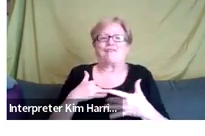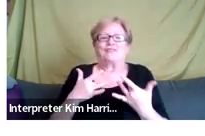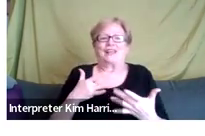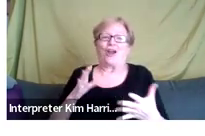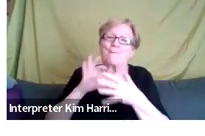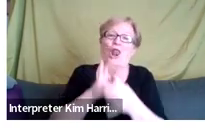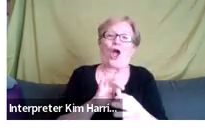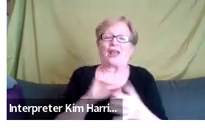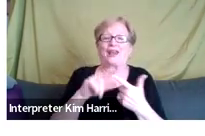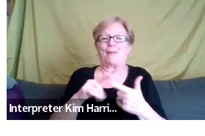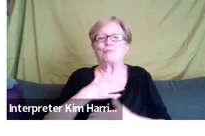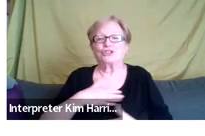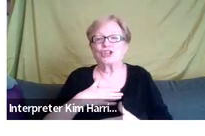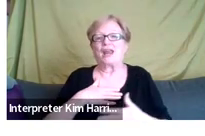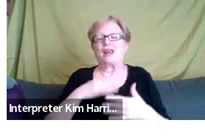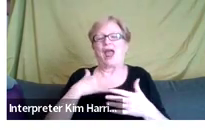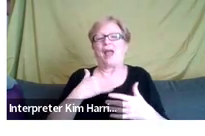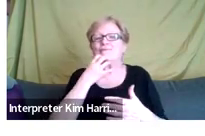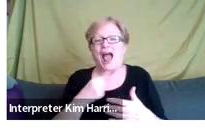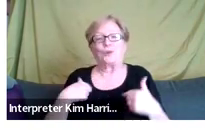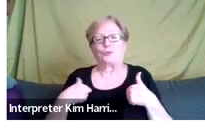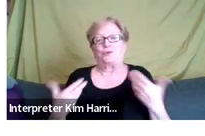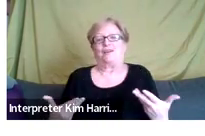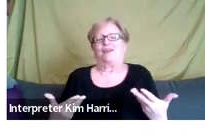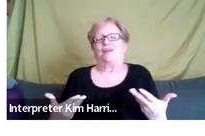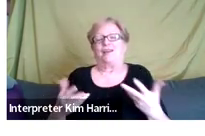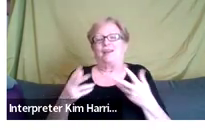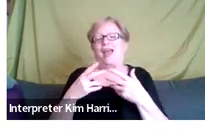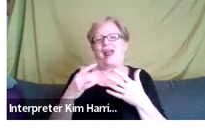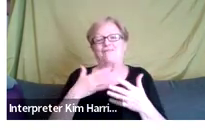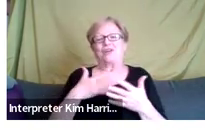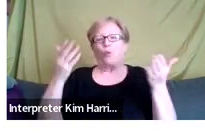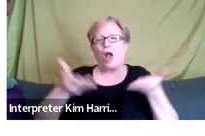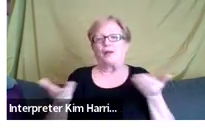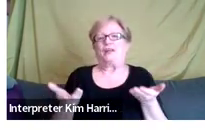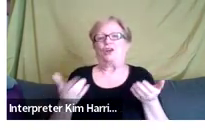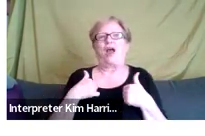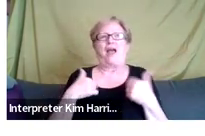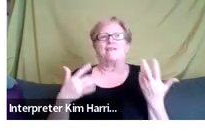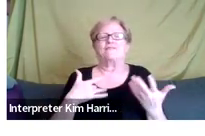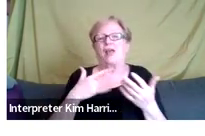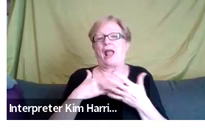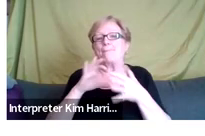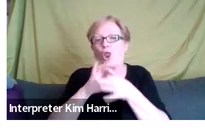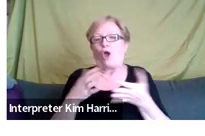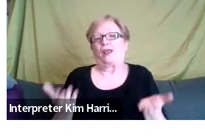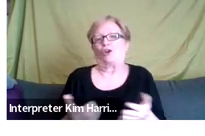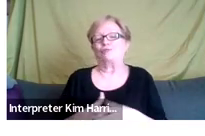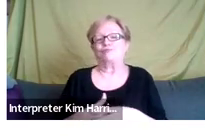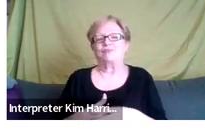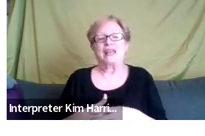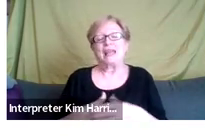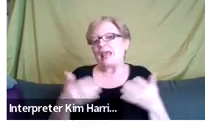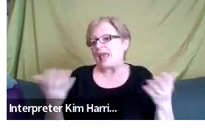is appreciated and valued. I feel welcomed here. I feel like I belong here. And